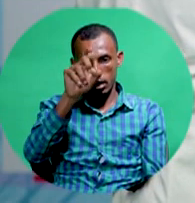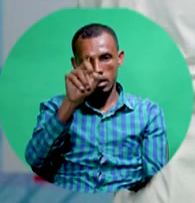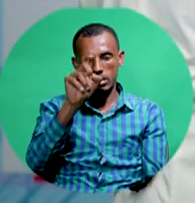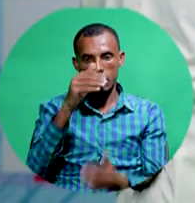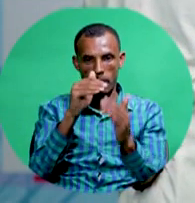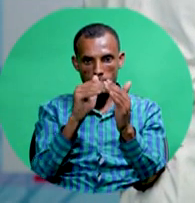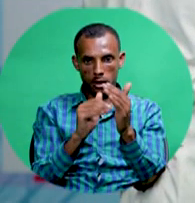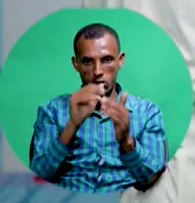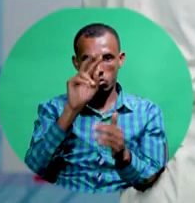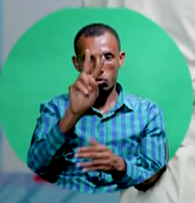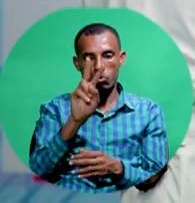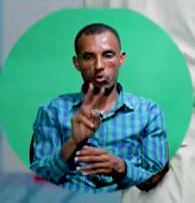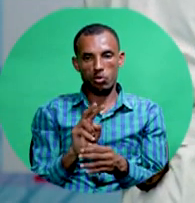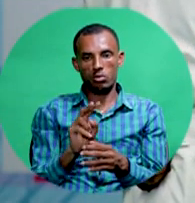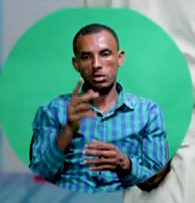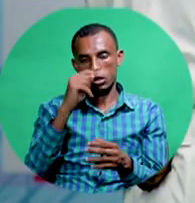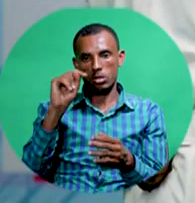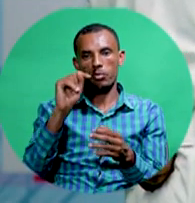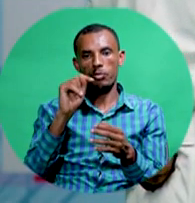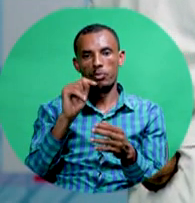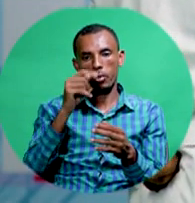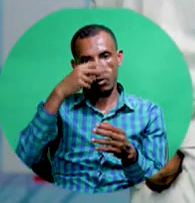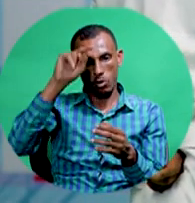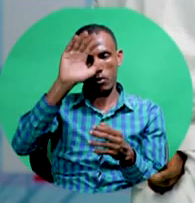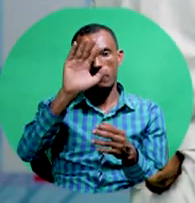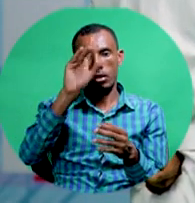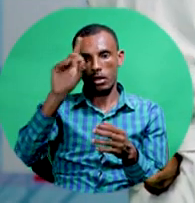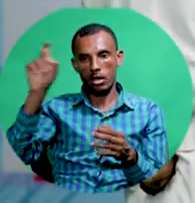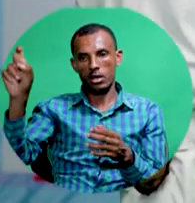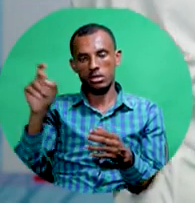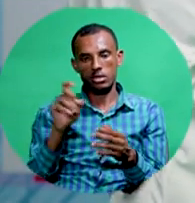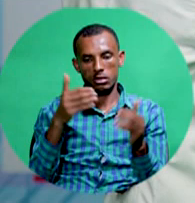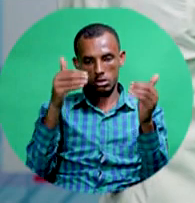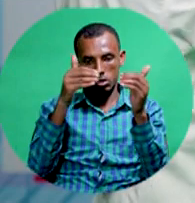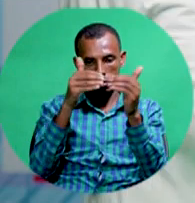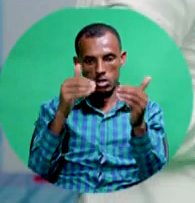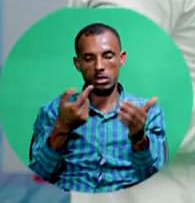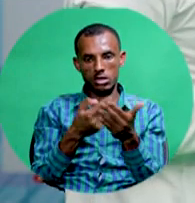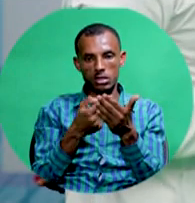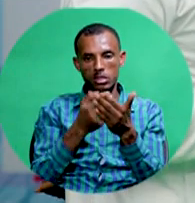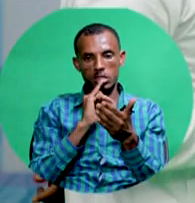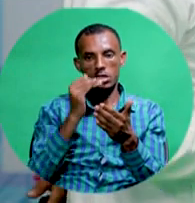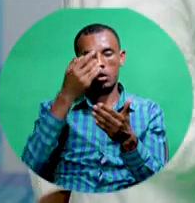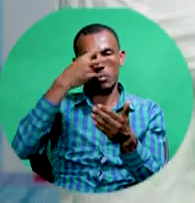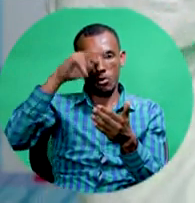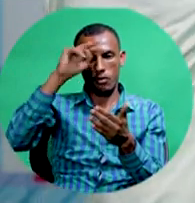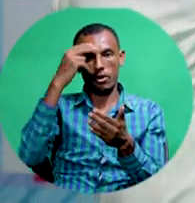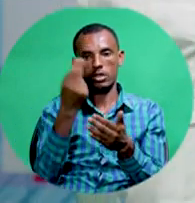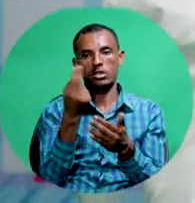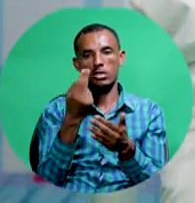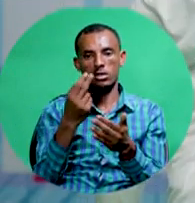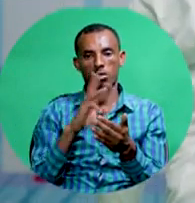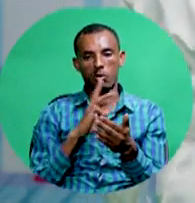3x minus 2 the power of 5 dx, this is equal to, this is a power function expression. As